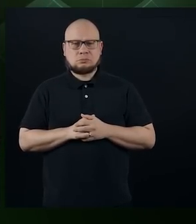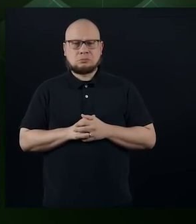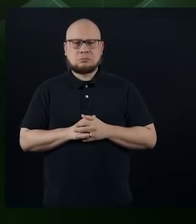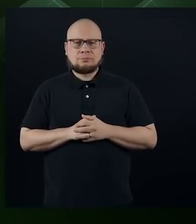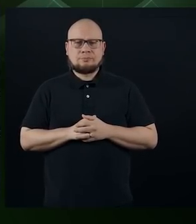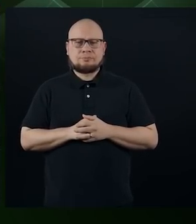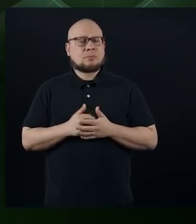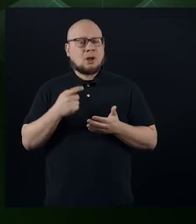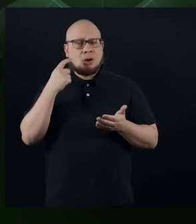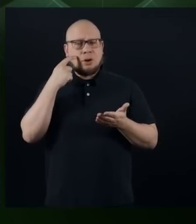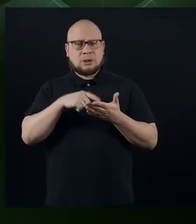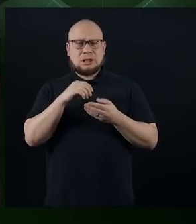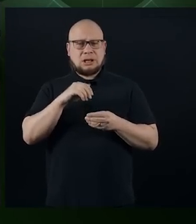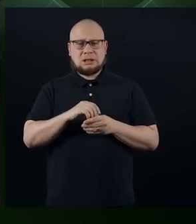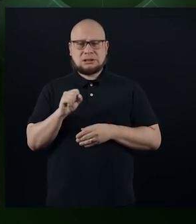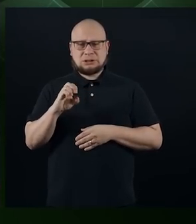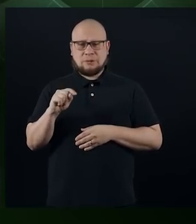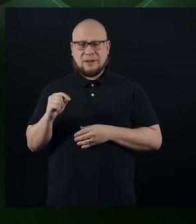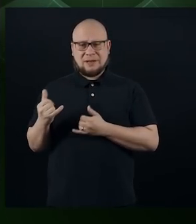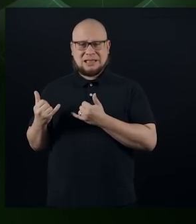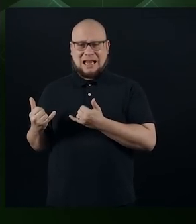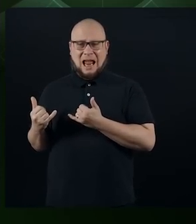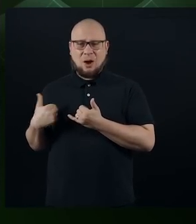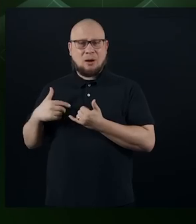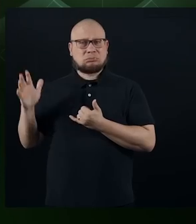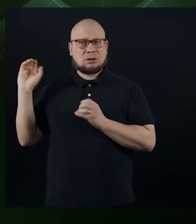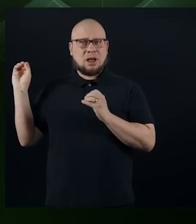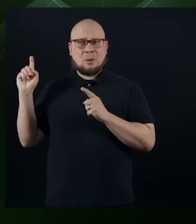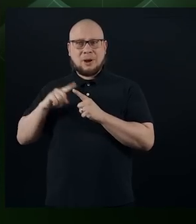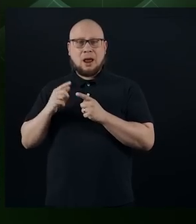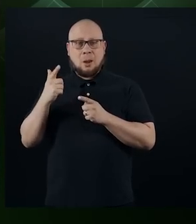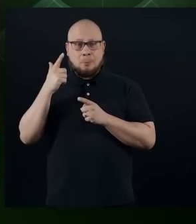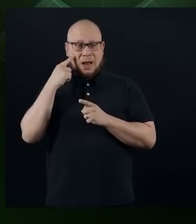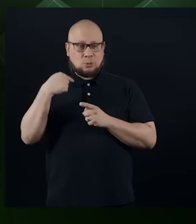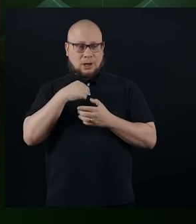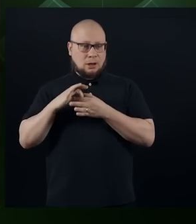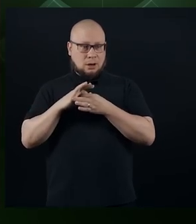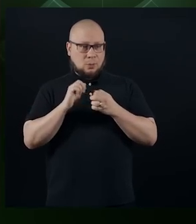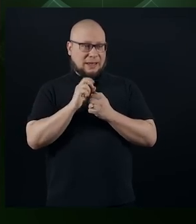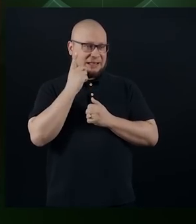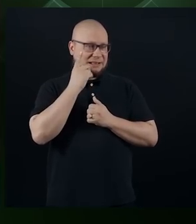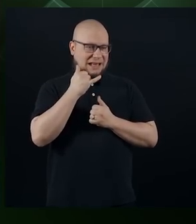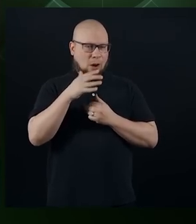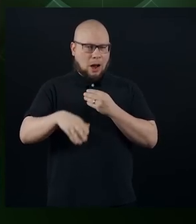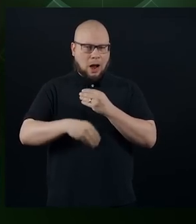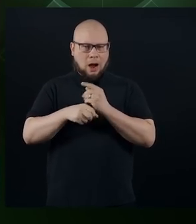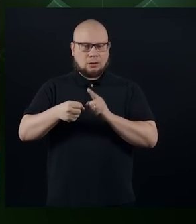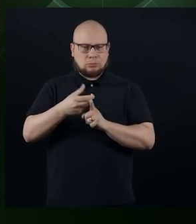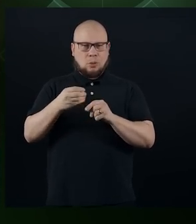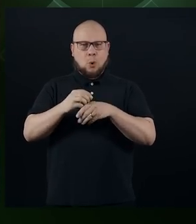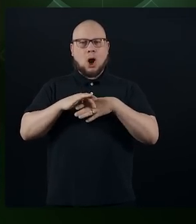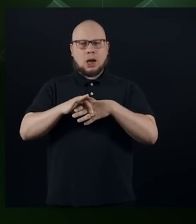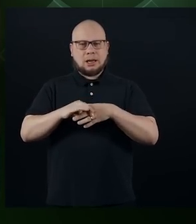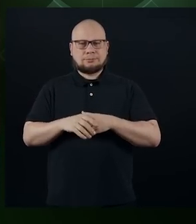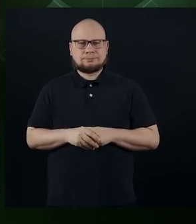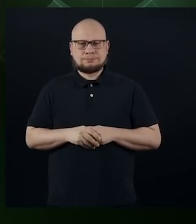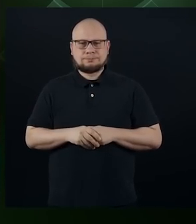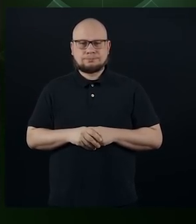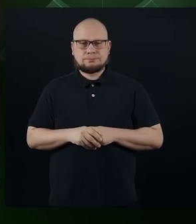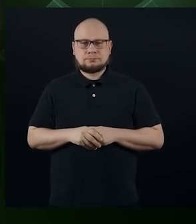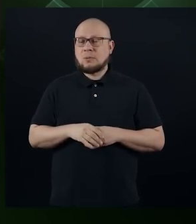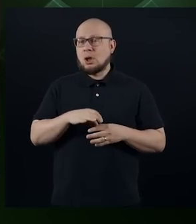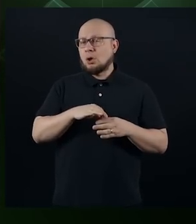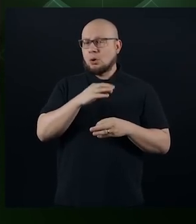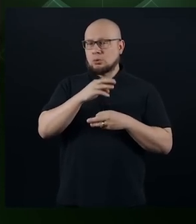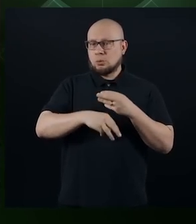there's things in the Sea of Thieves now that we wouldn't have envisioned before. This world is mainly a limbo constituted of memories of